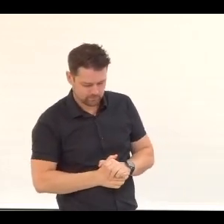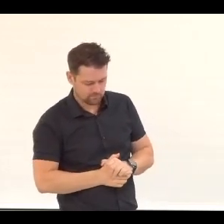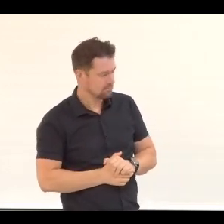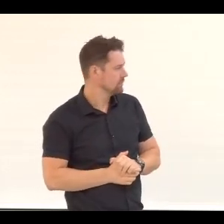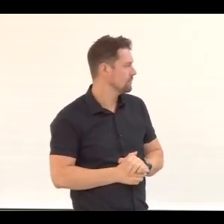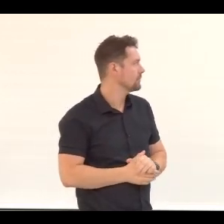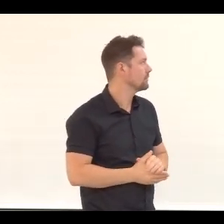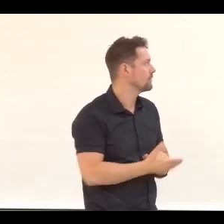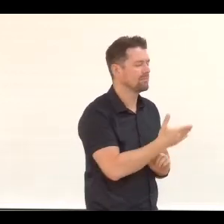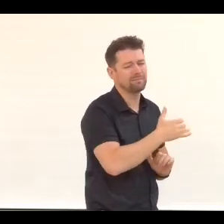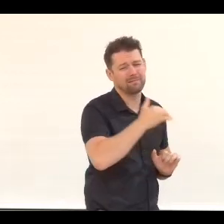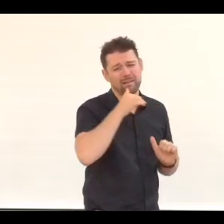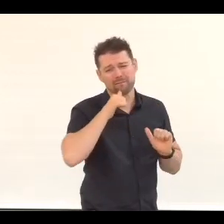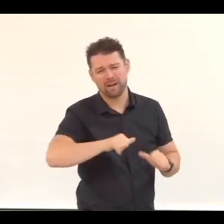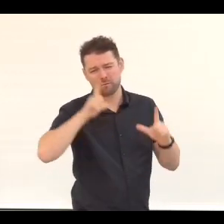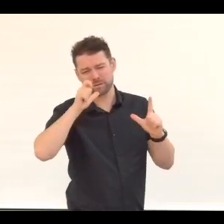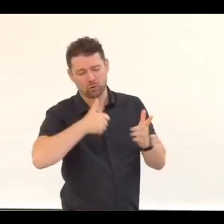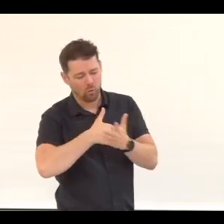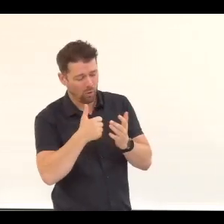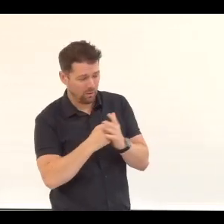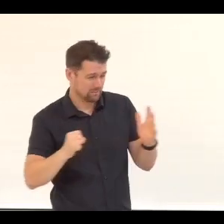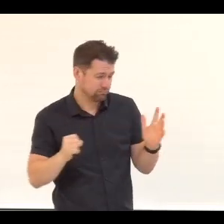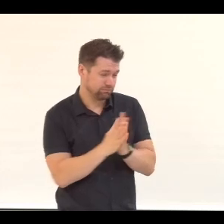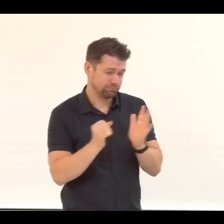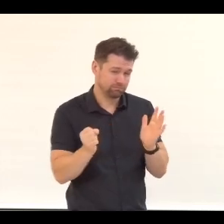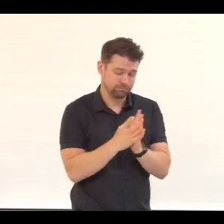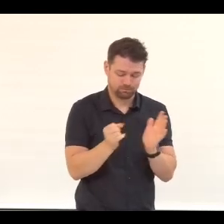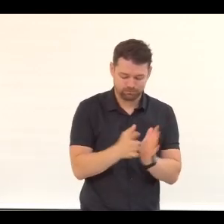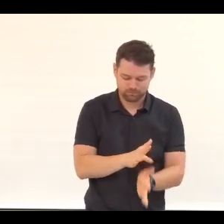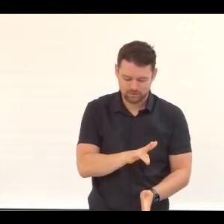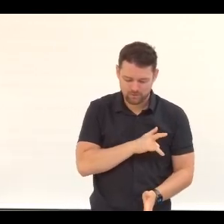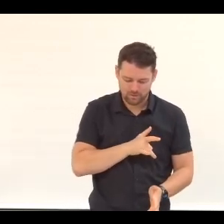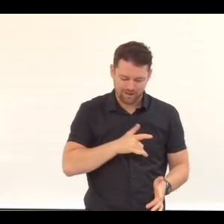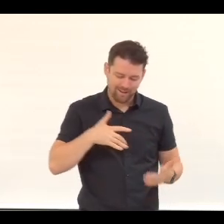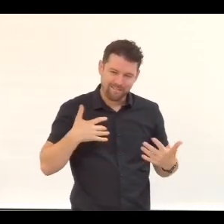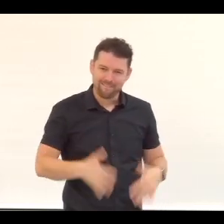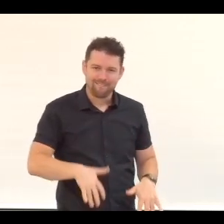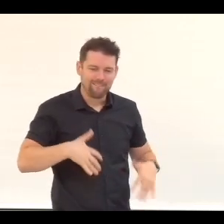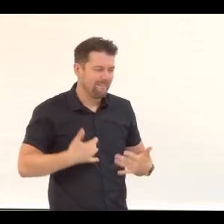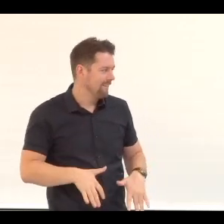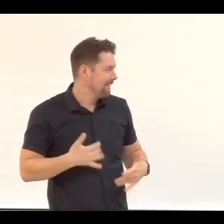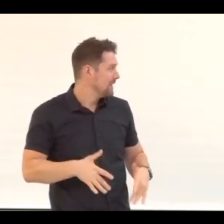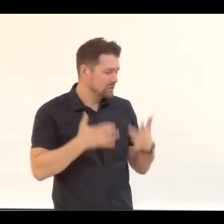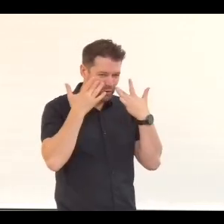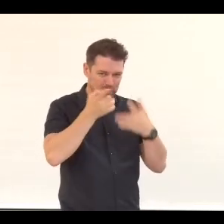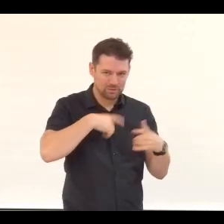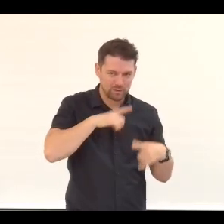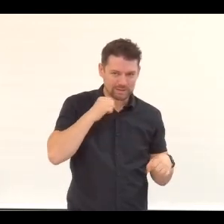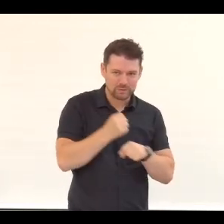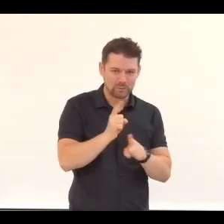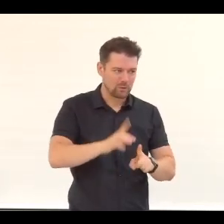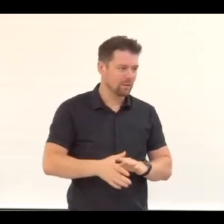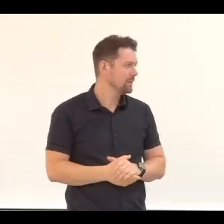is my favorite picture that I put in all the presentations I give, because it really highlights what we're doing. We